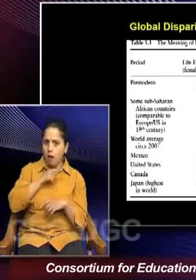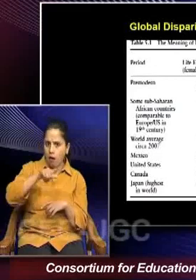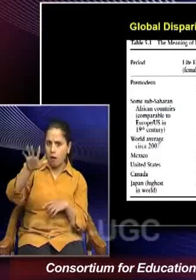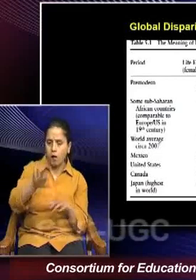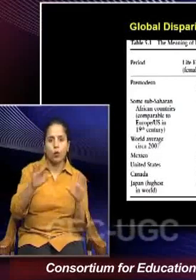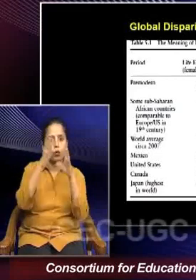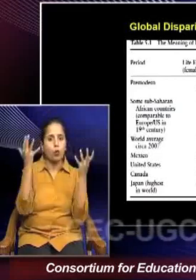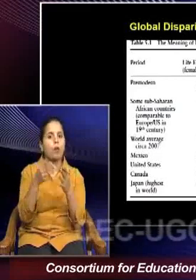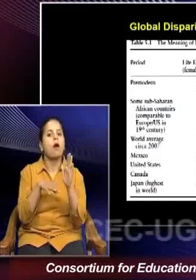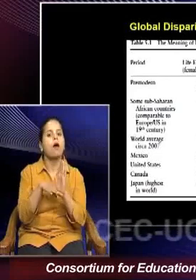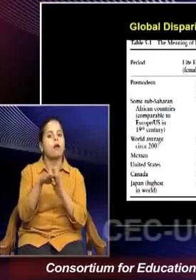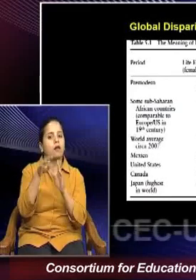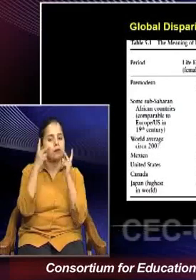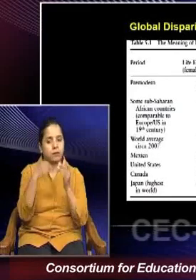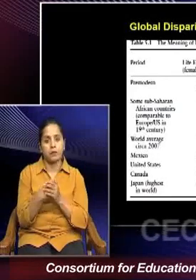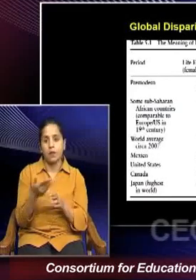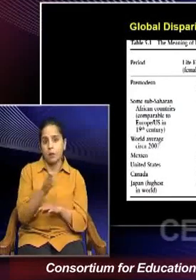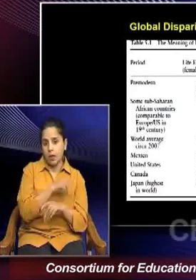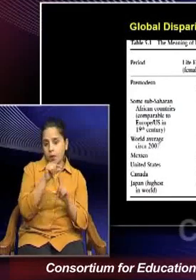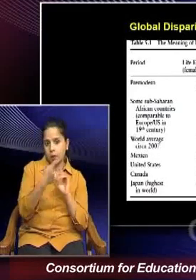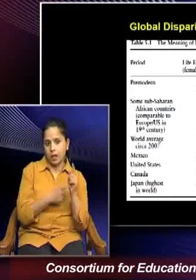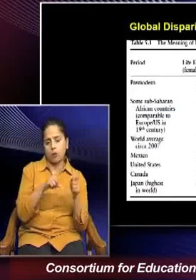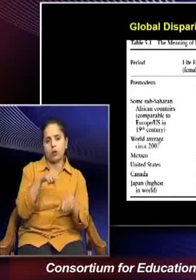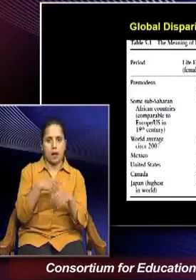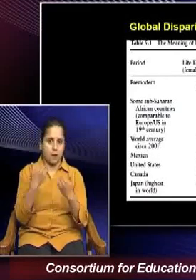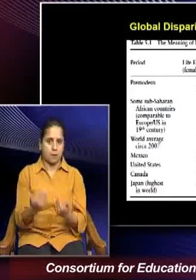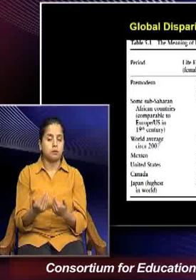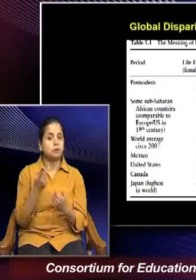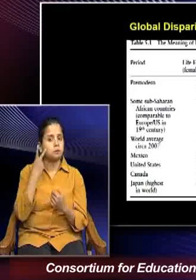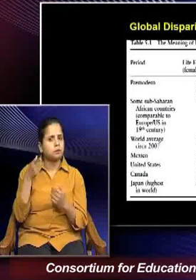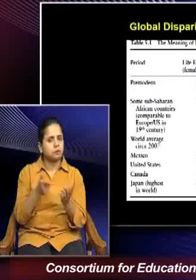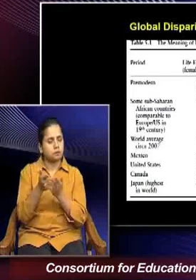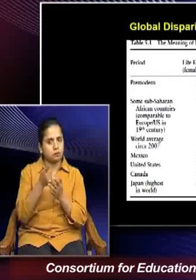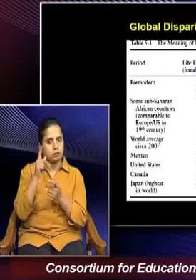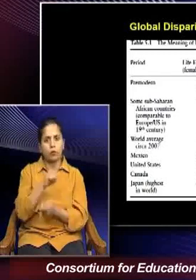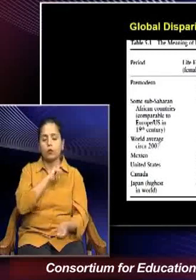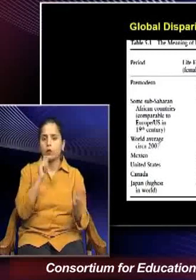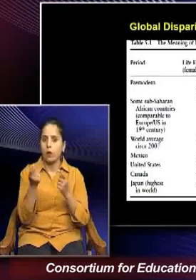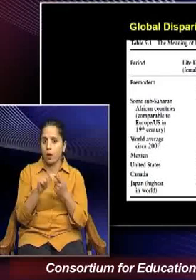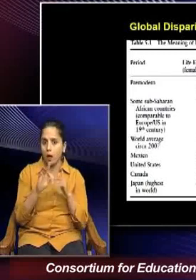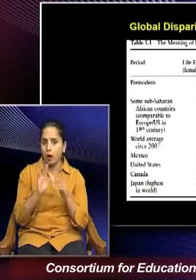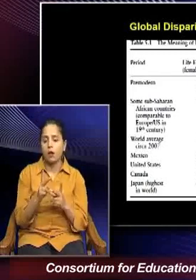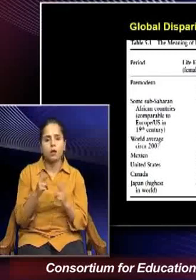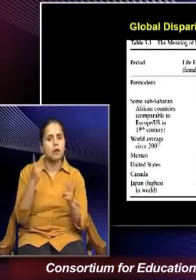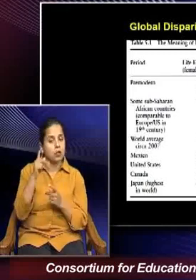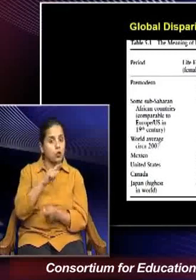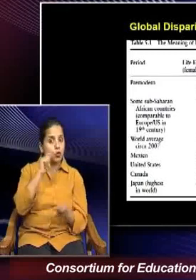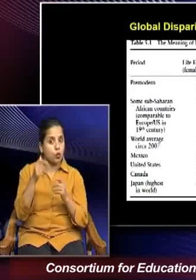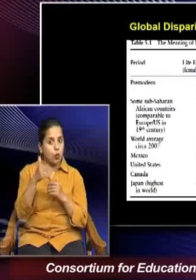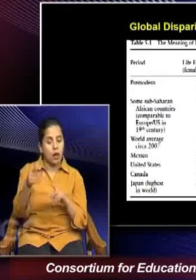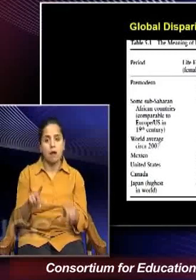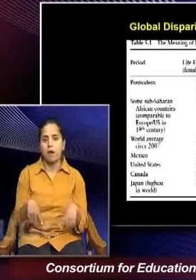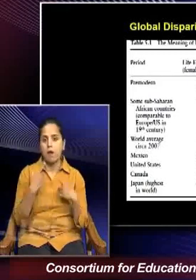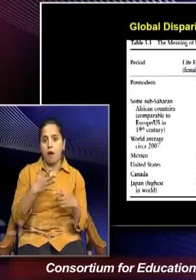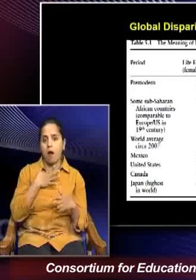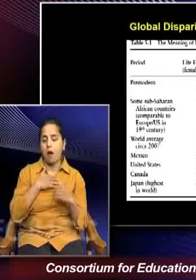global level. So, in the pre-modern times, before agricultural revolution actually happened or around agricultural revolution, the life